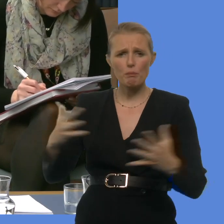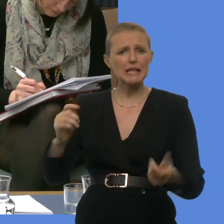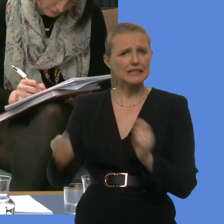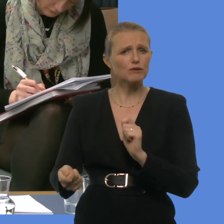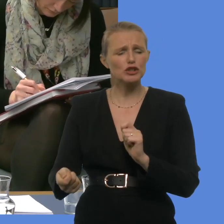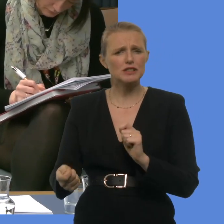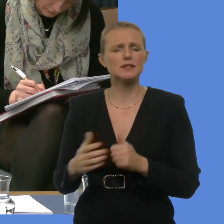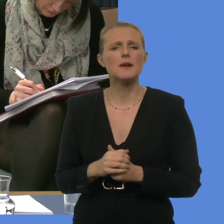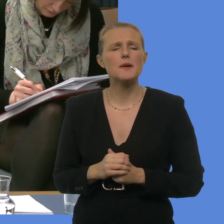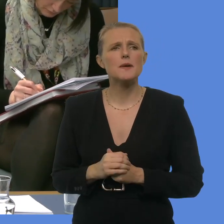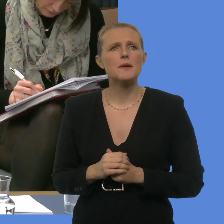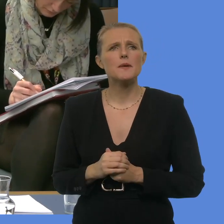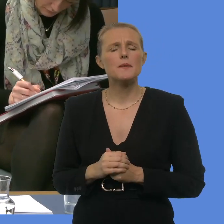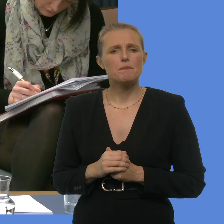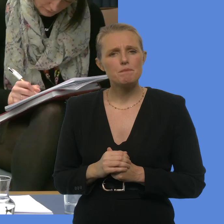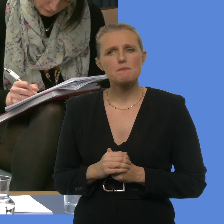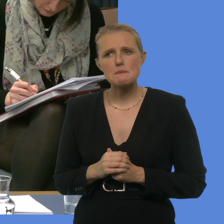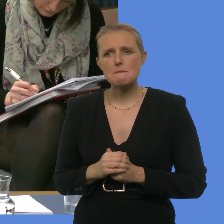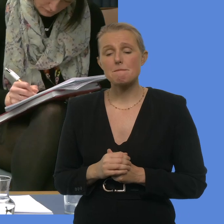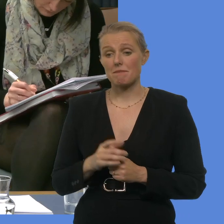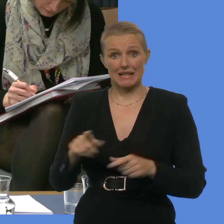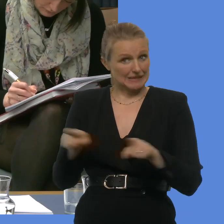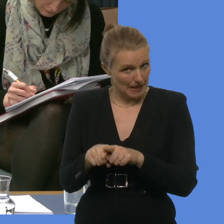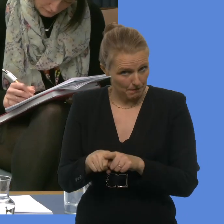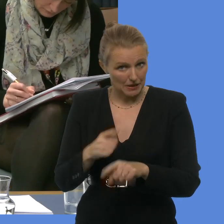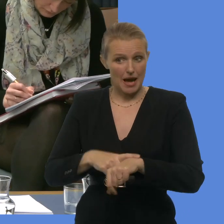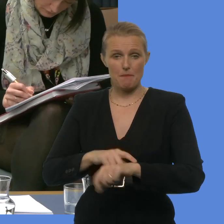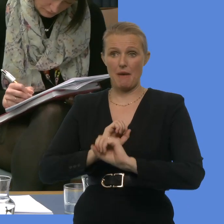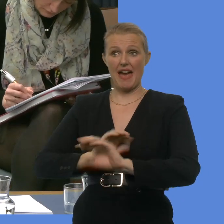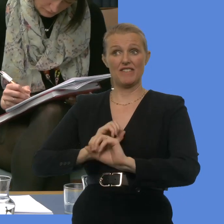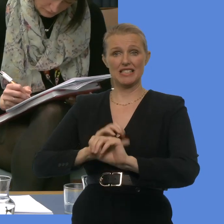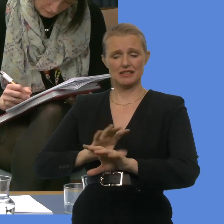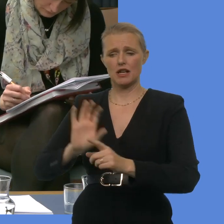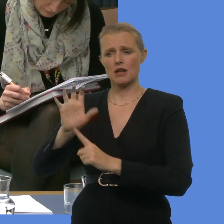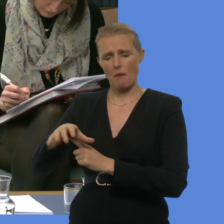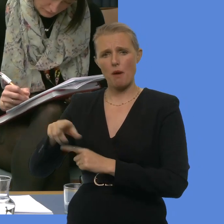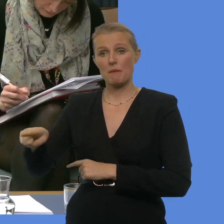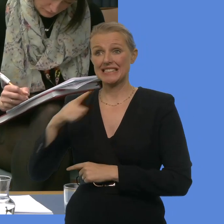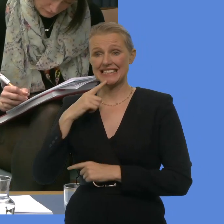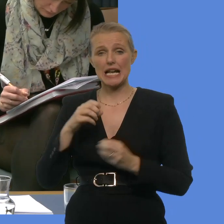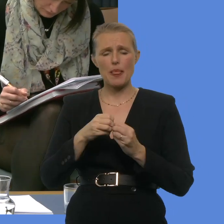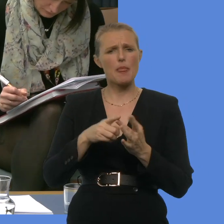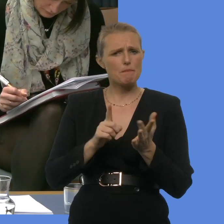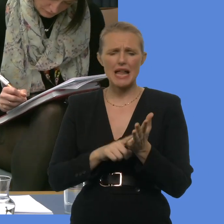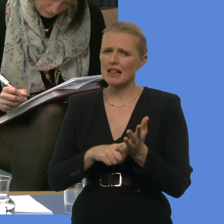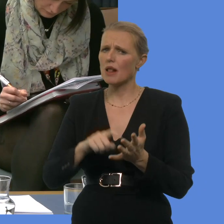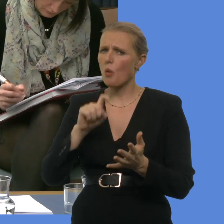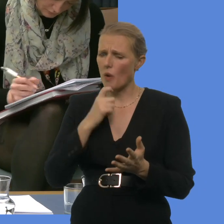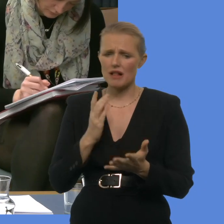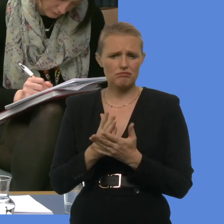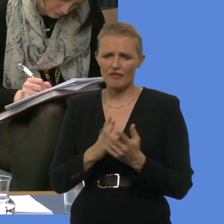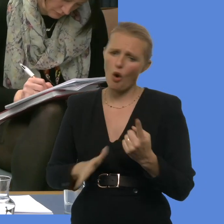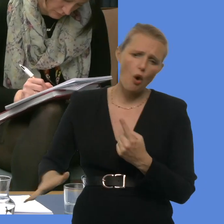Again, in that evidence, to the committee, the departments suggested that the bill would have implications across the public